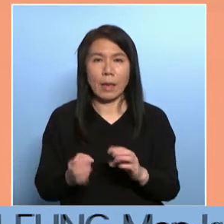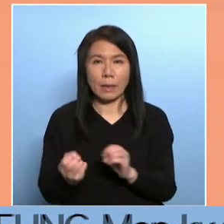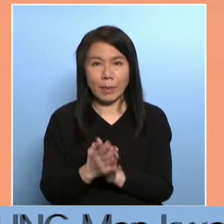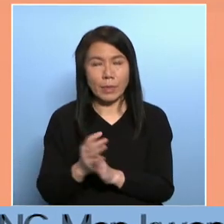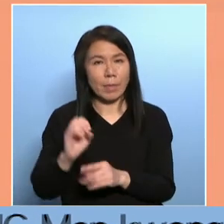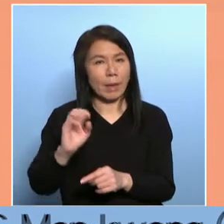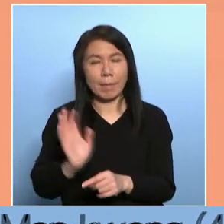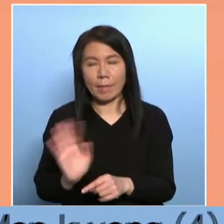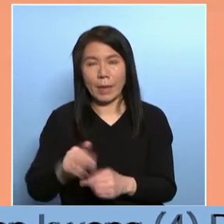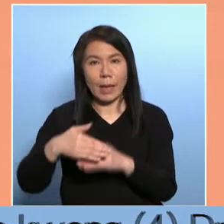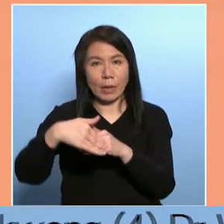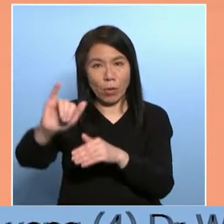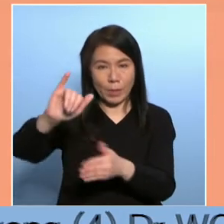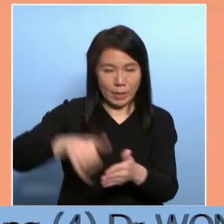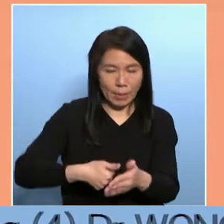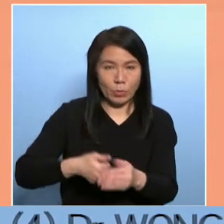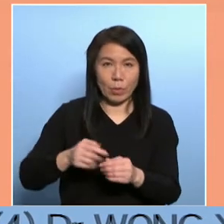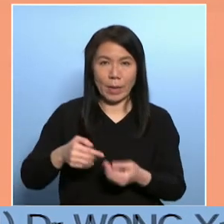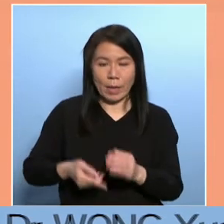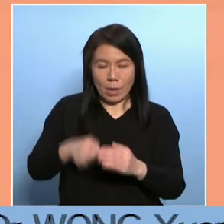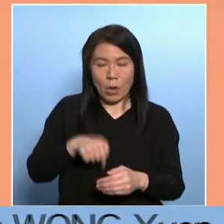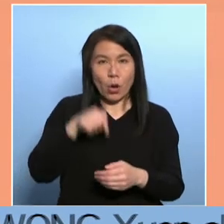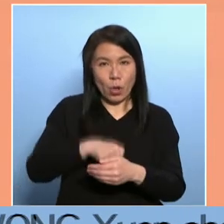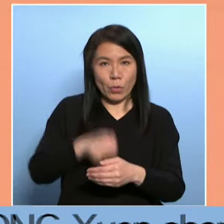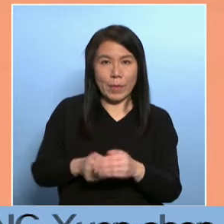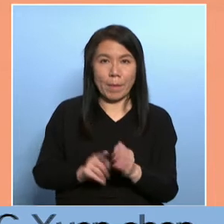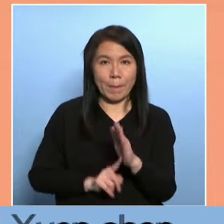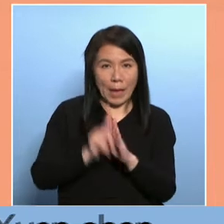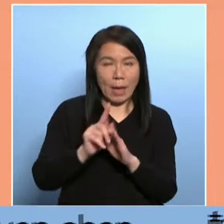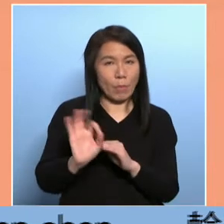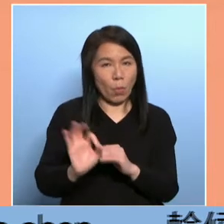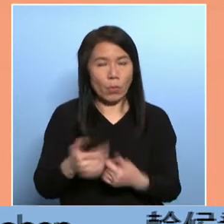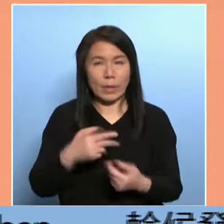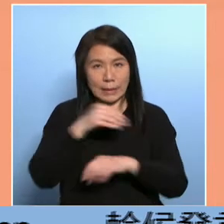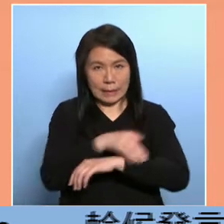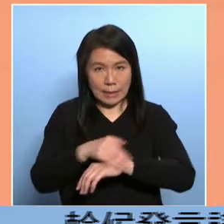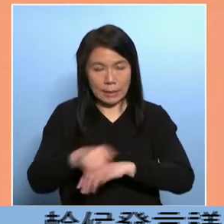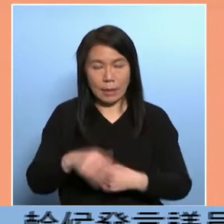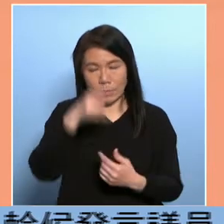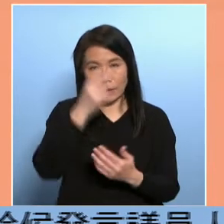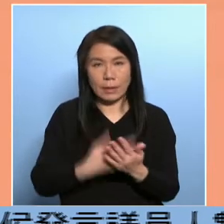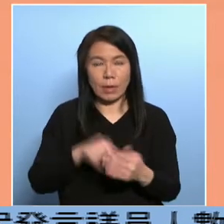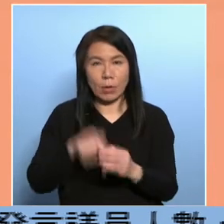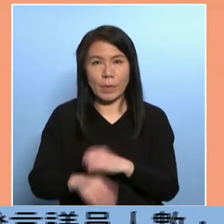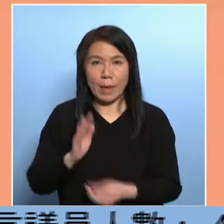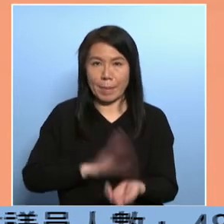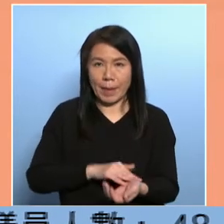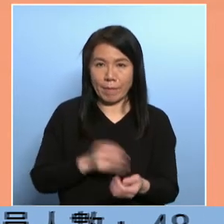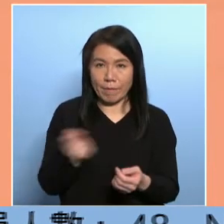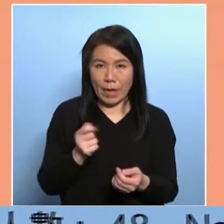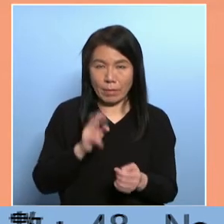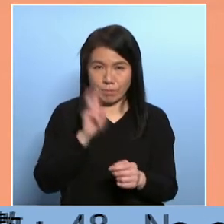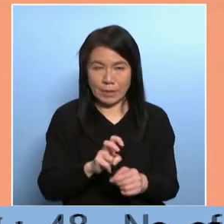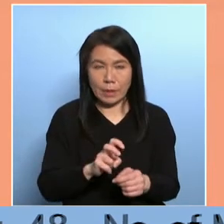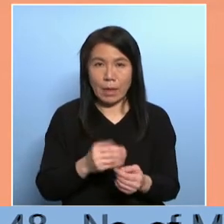epidemic. We should learn from experience. Now, under the policy of preventing imported cases and local